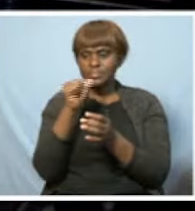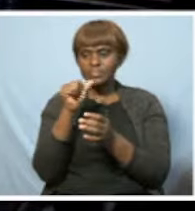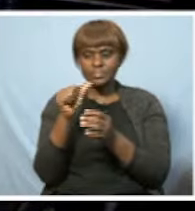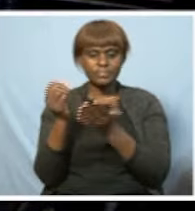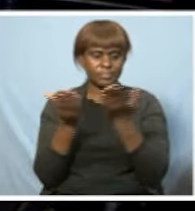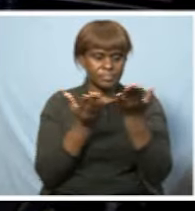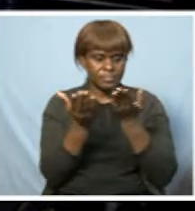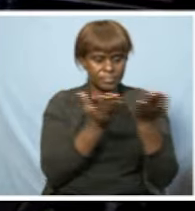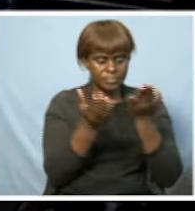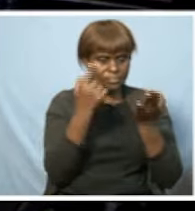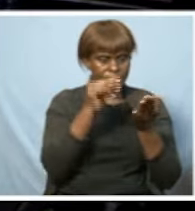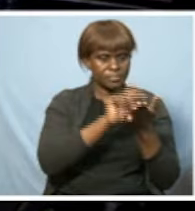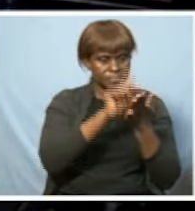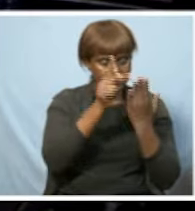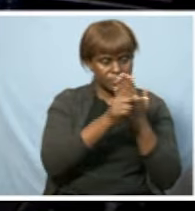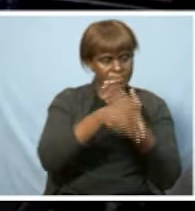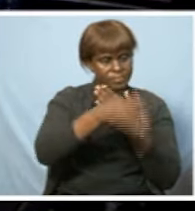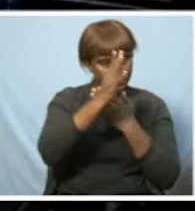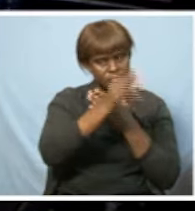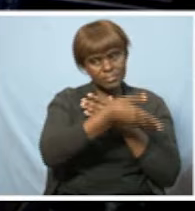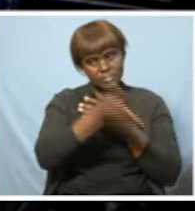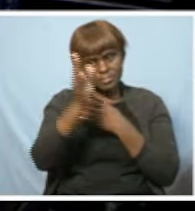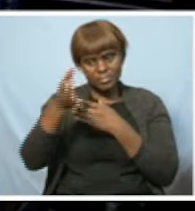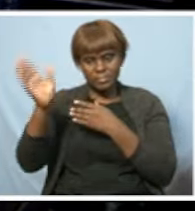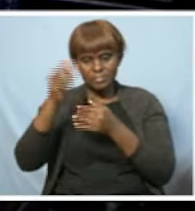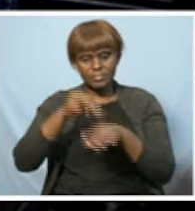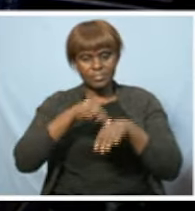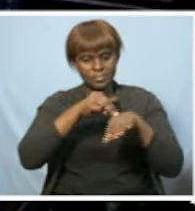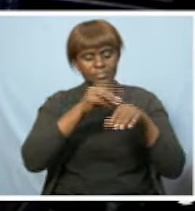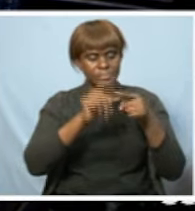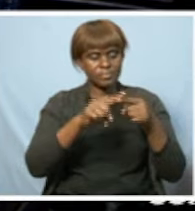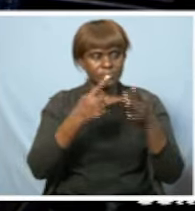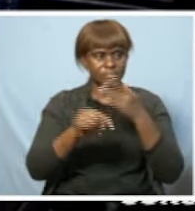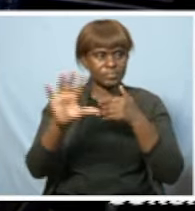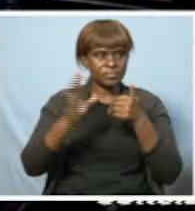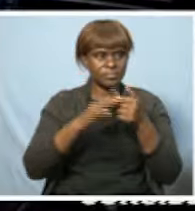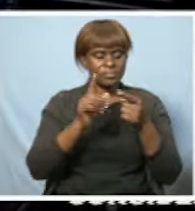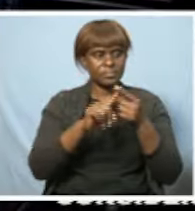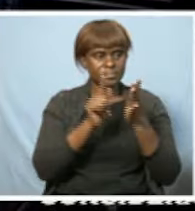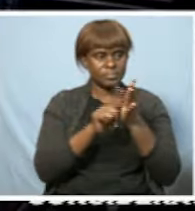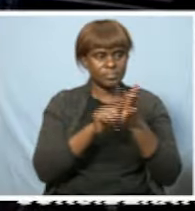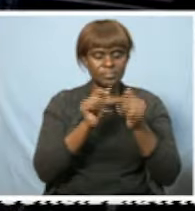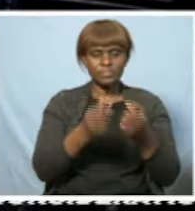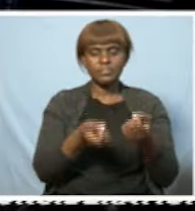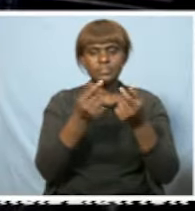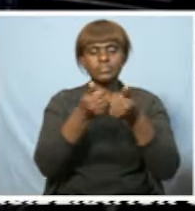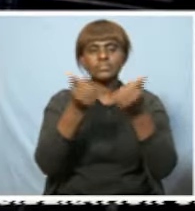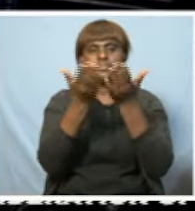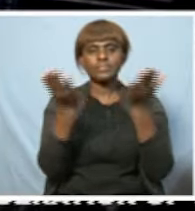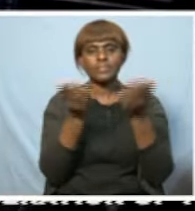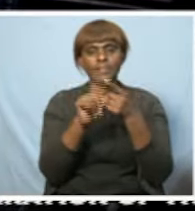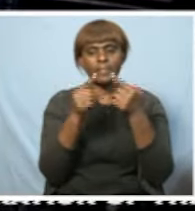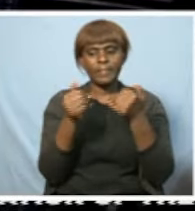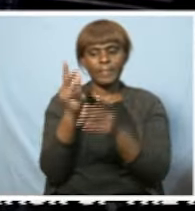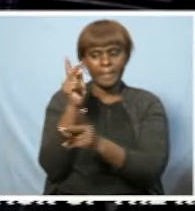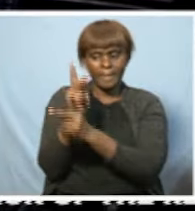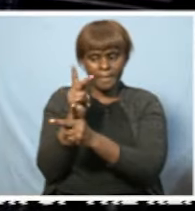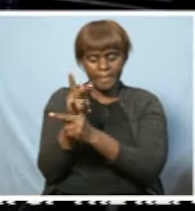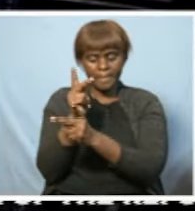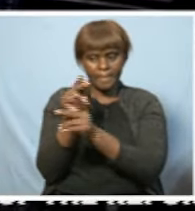for Kaoma, it goes to Kaoma, it goes to Mongu, it comes to Lusaka, it can go anywhere. But it is stationed